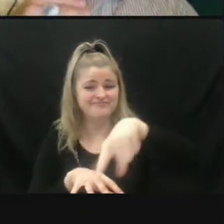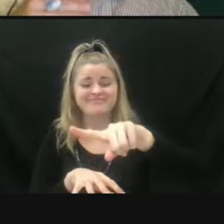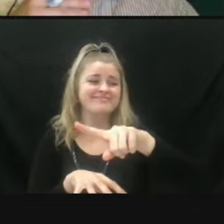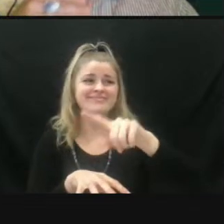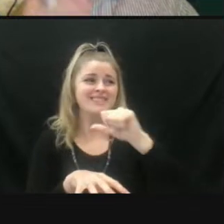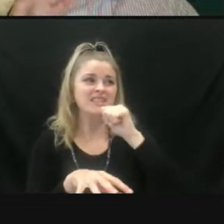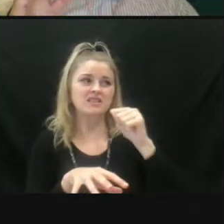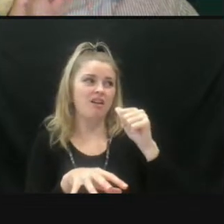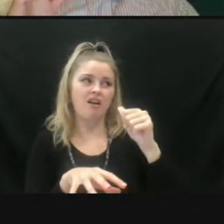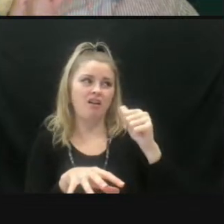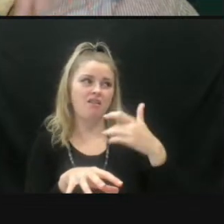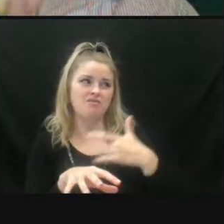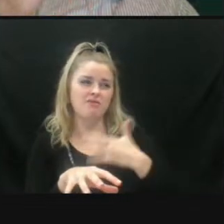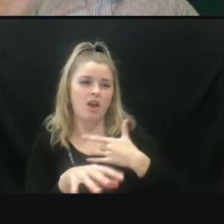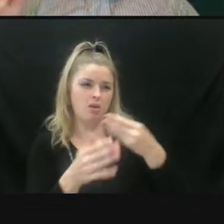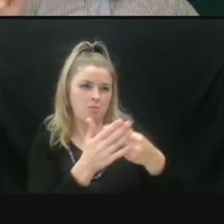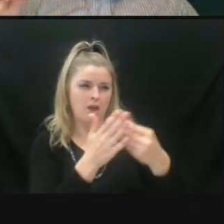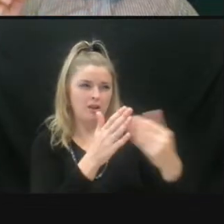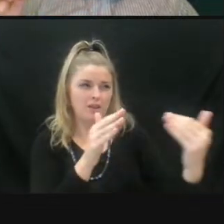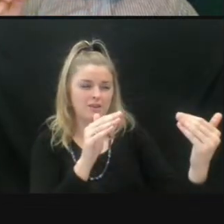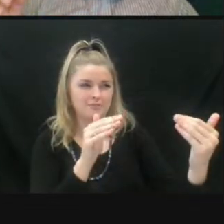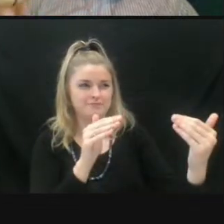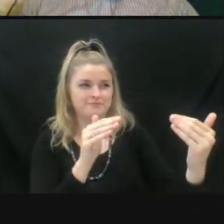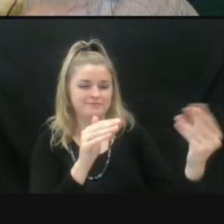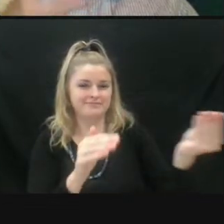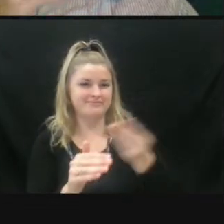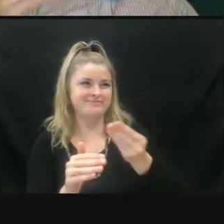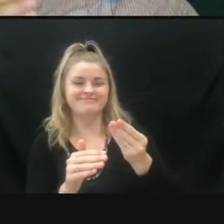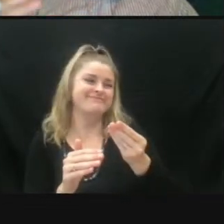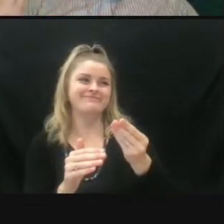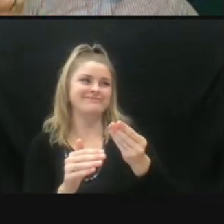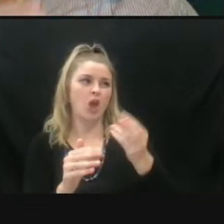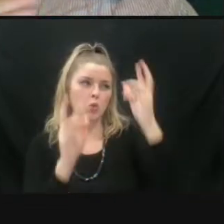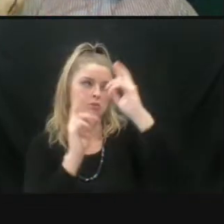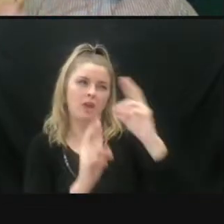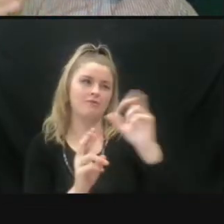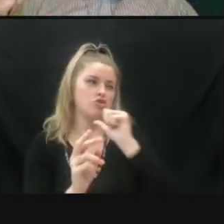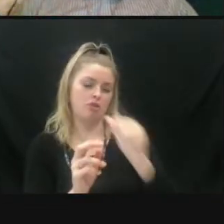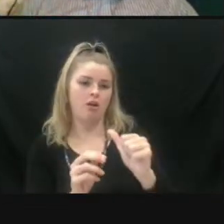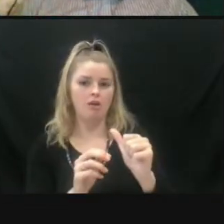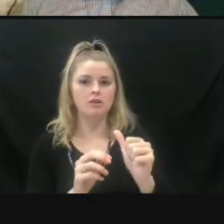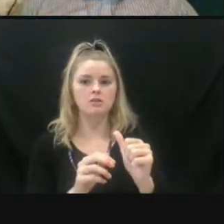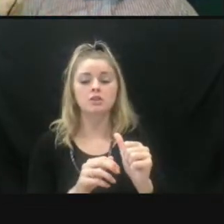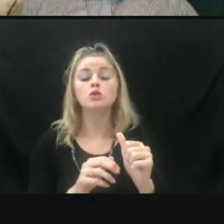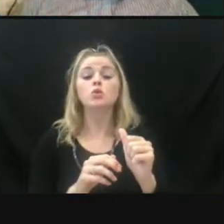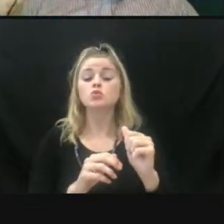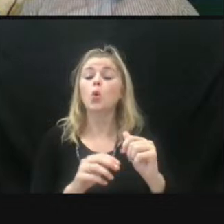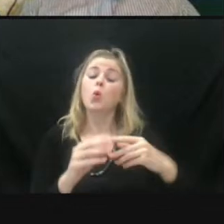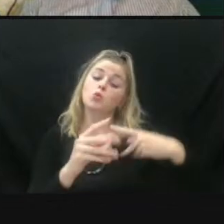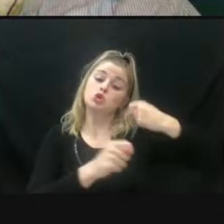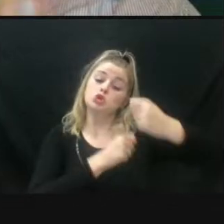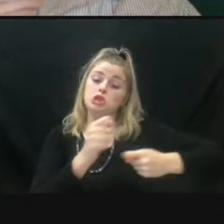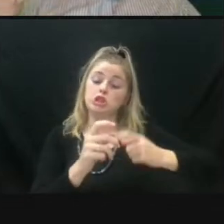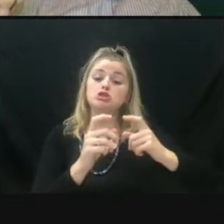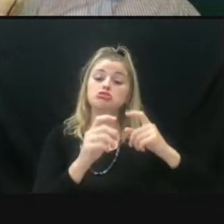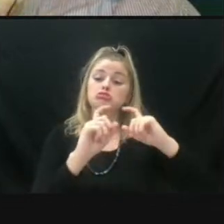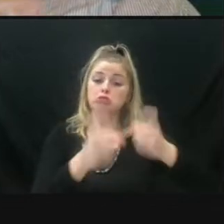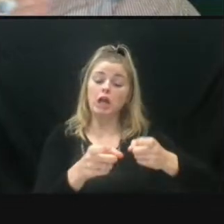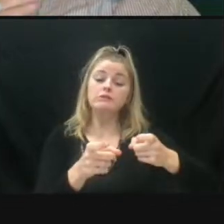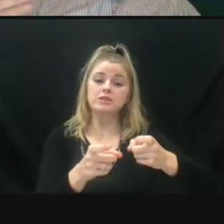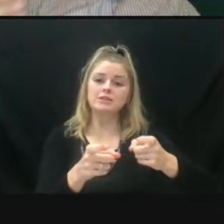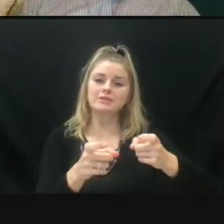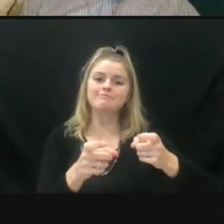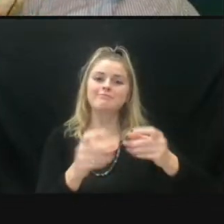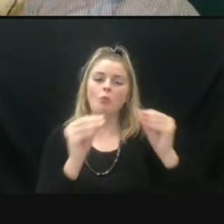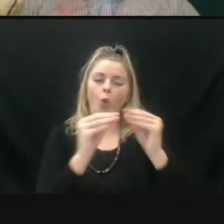little bit on the level of disrespectful, and so traditional gifts were seen as very, very acceptable. Wampum for